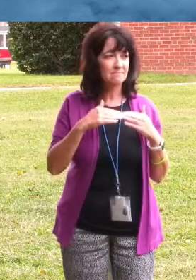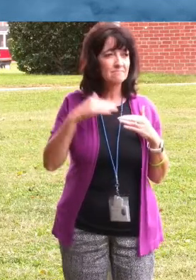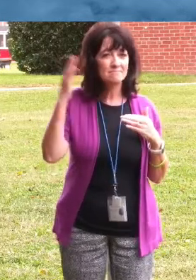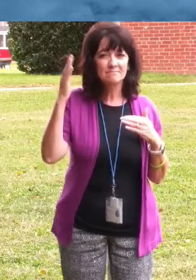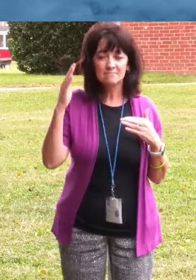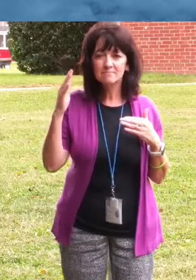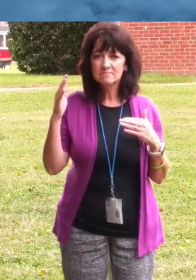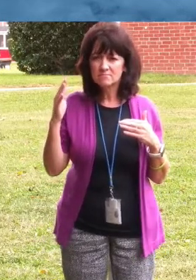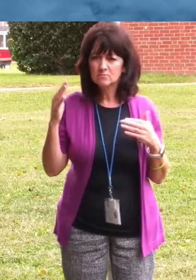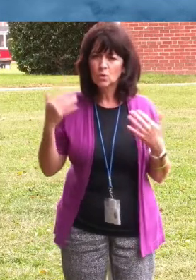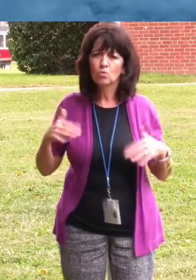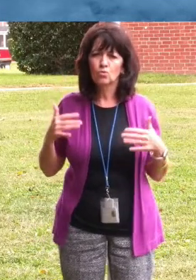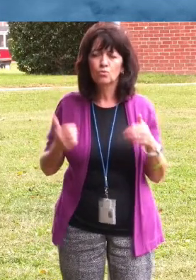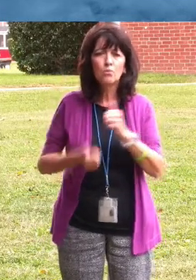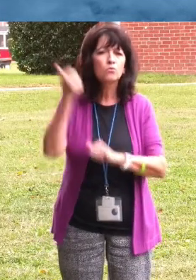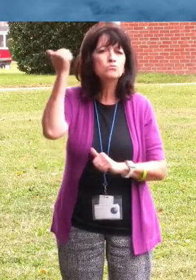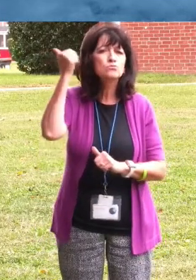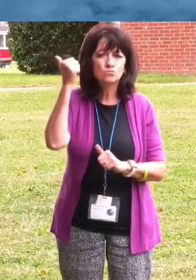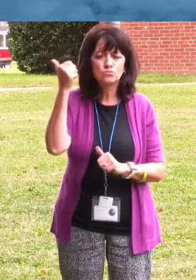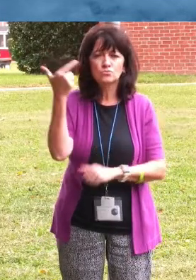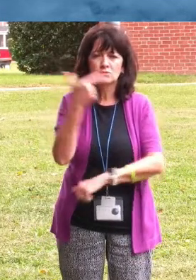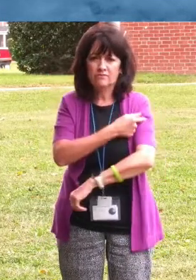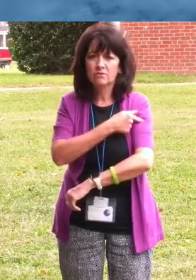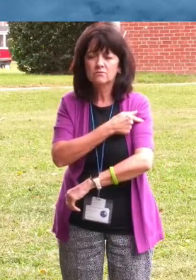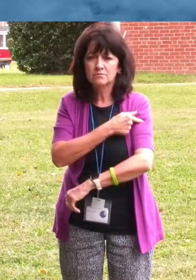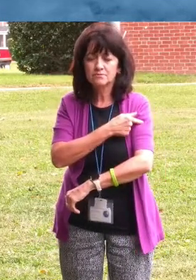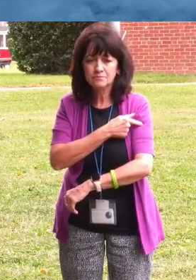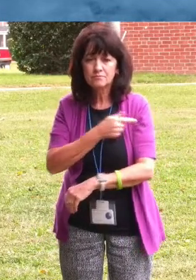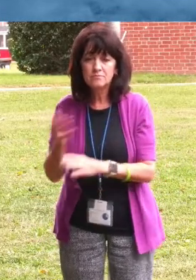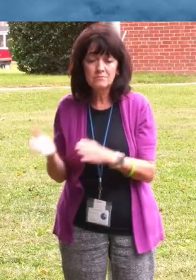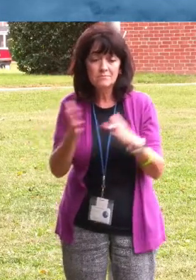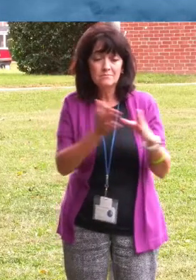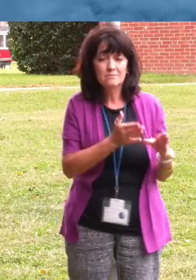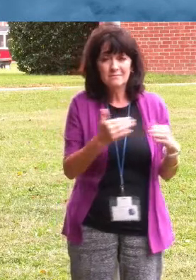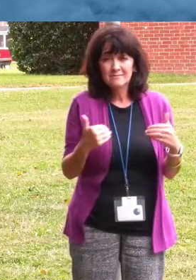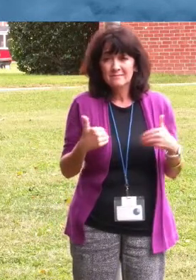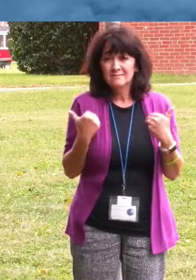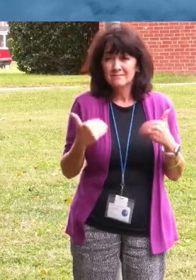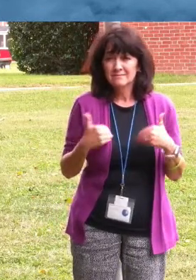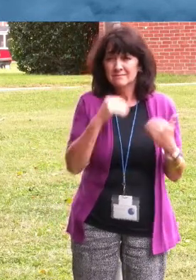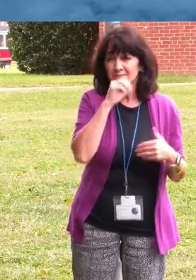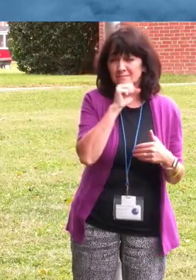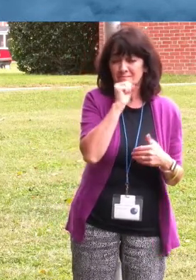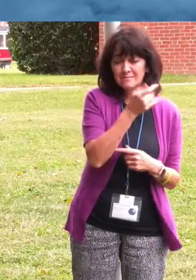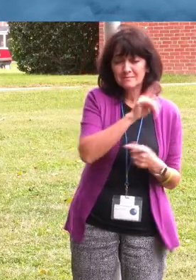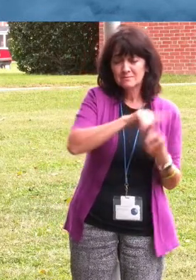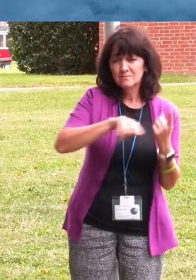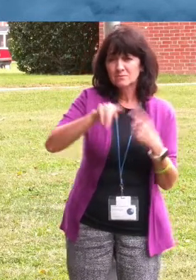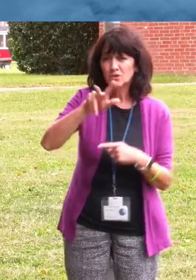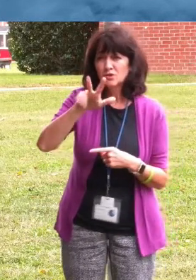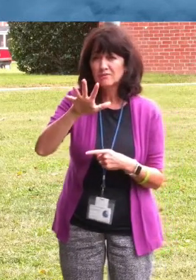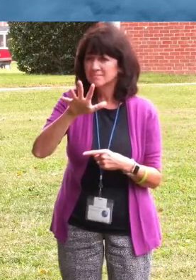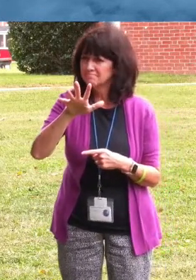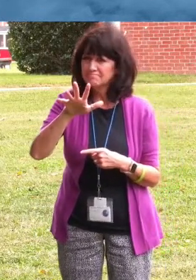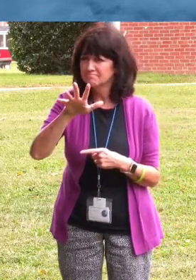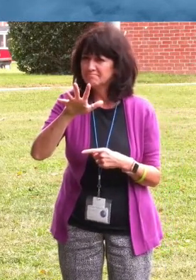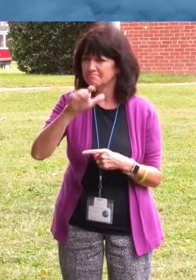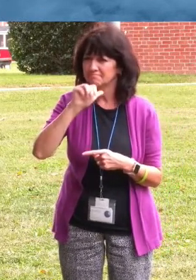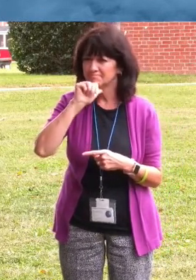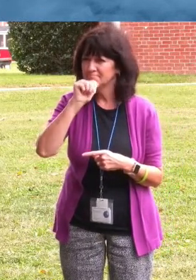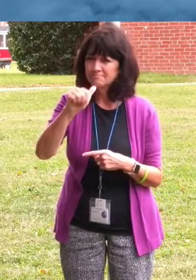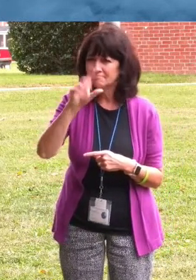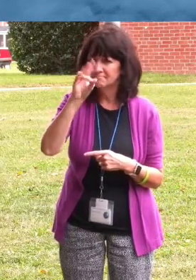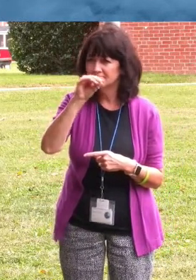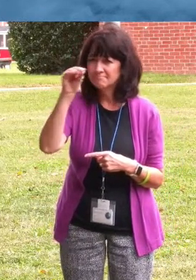overwhelmingly vaccinated. Not so much for young adult populations 18 to 35, which are just